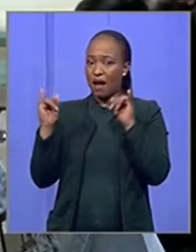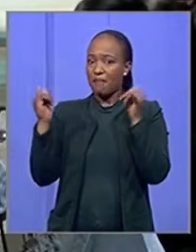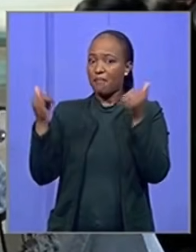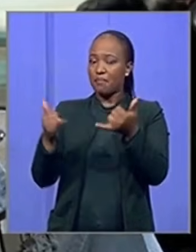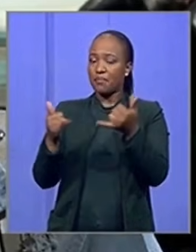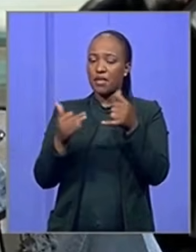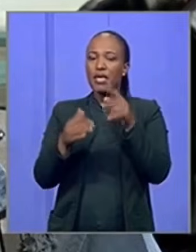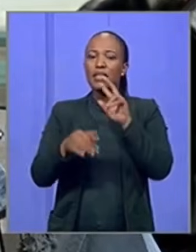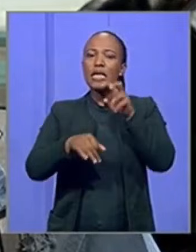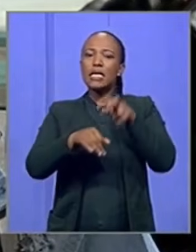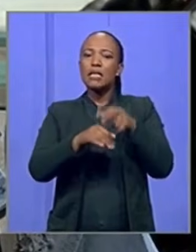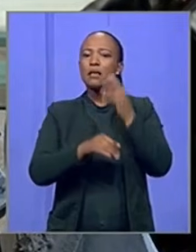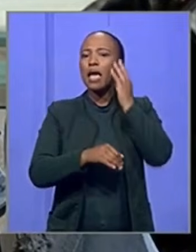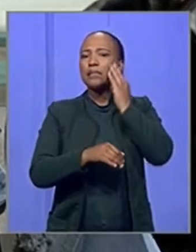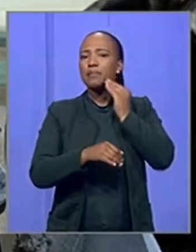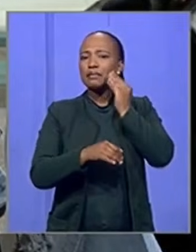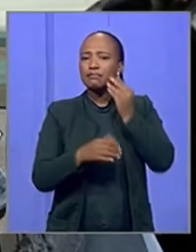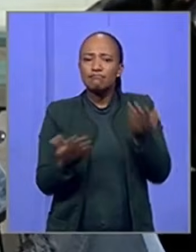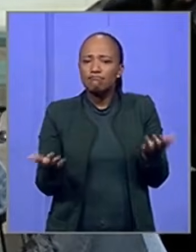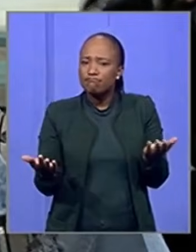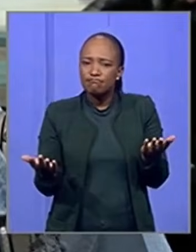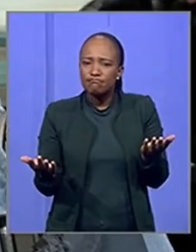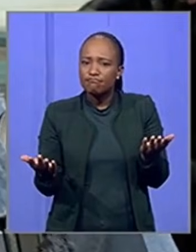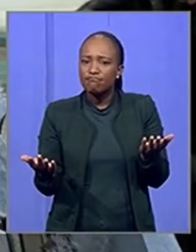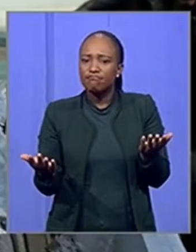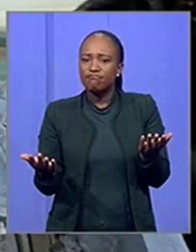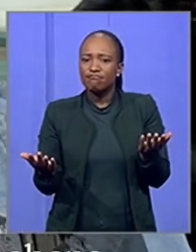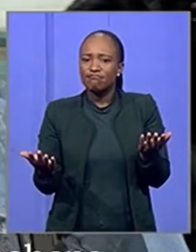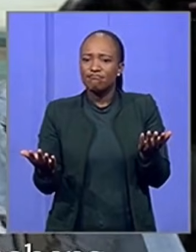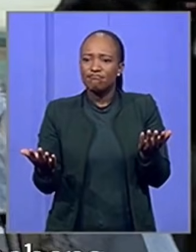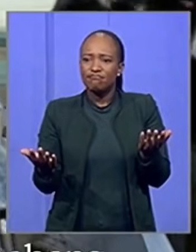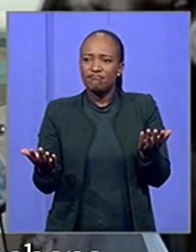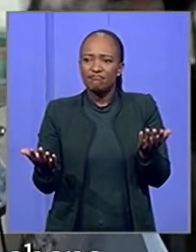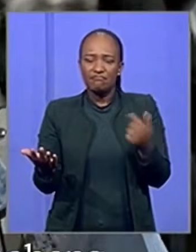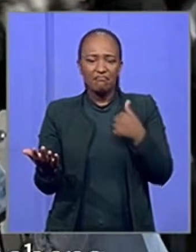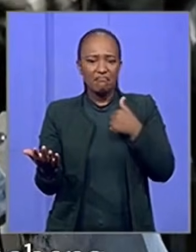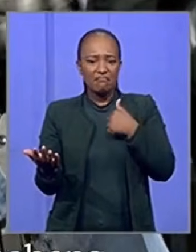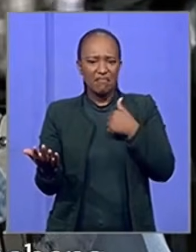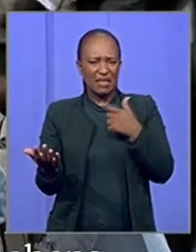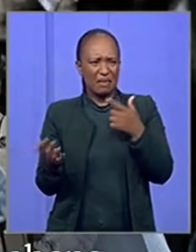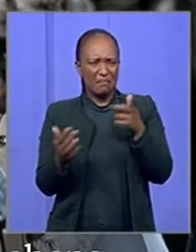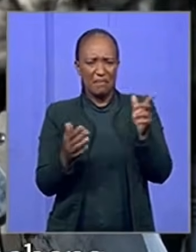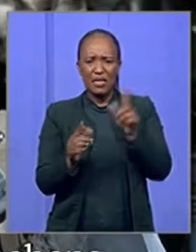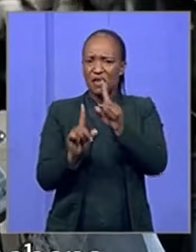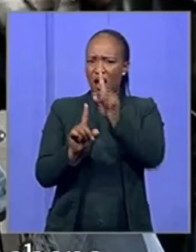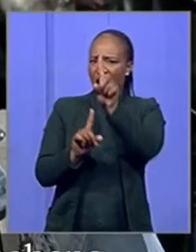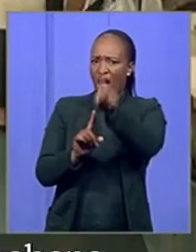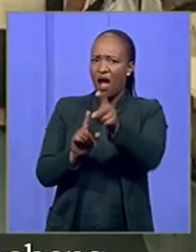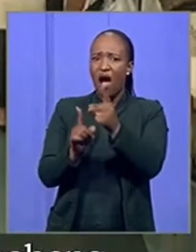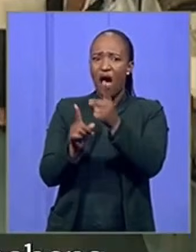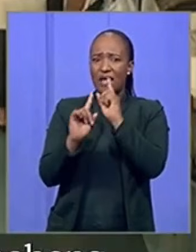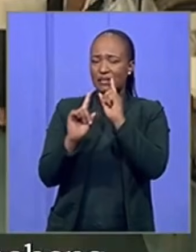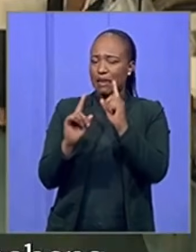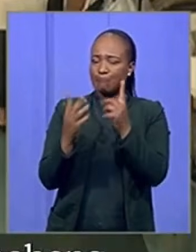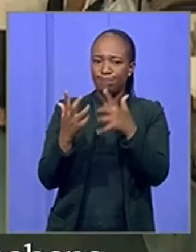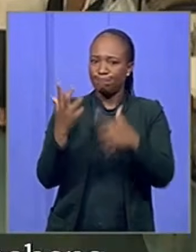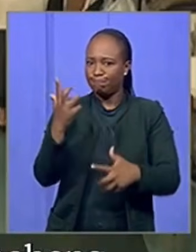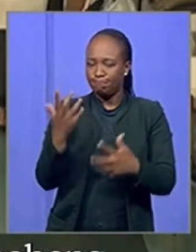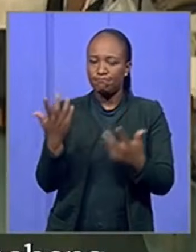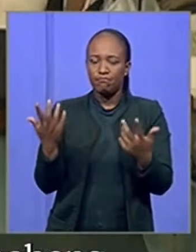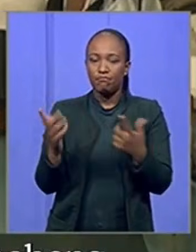requiring experience, I couldn't find the answer relevant to that. Adams ke karolo